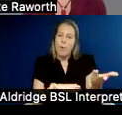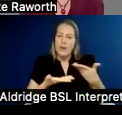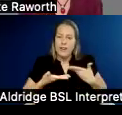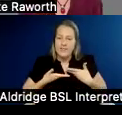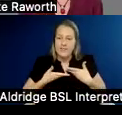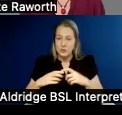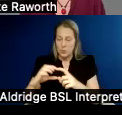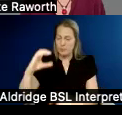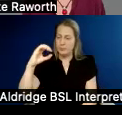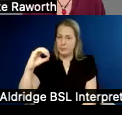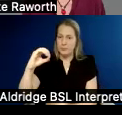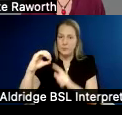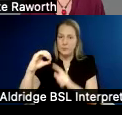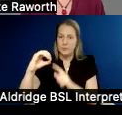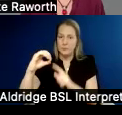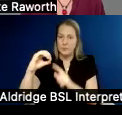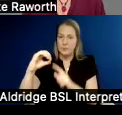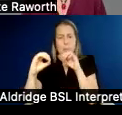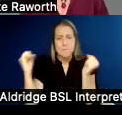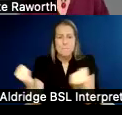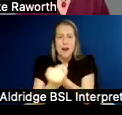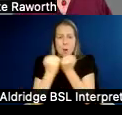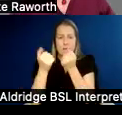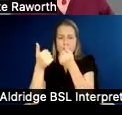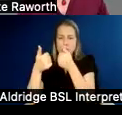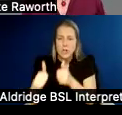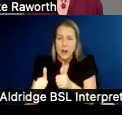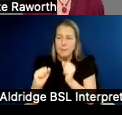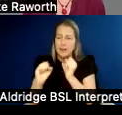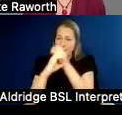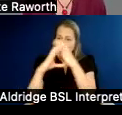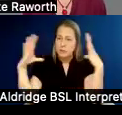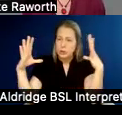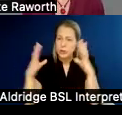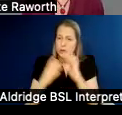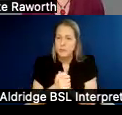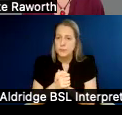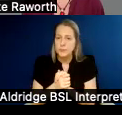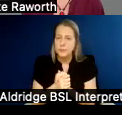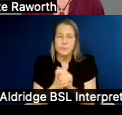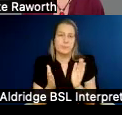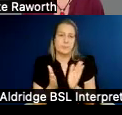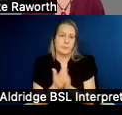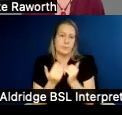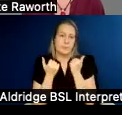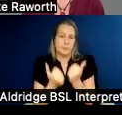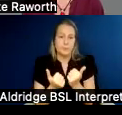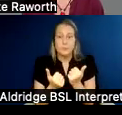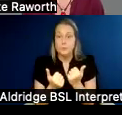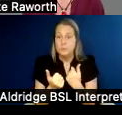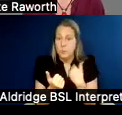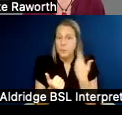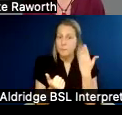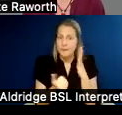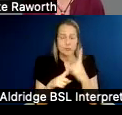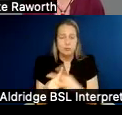shape, the power of shapes and images. Okay, so yeah, we have renewed this global donut, and